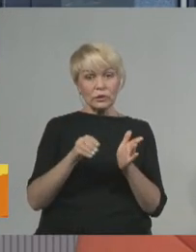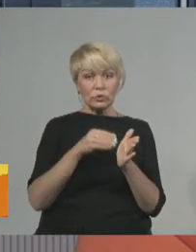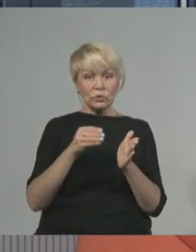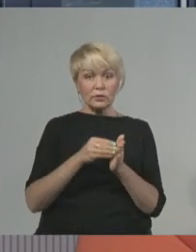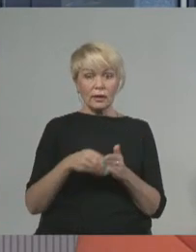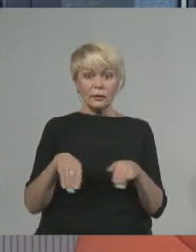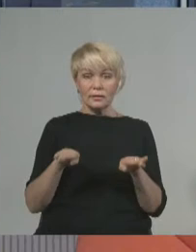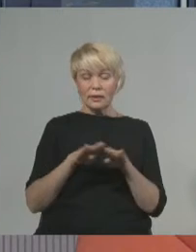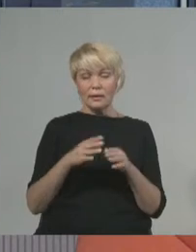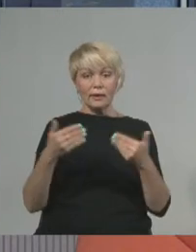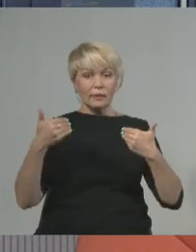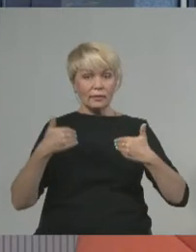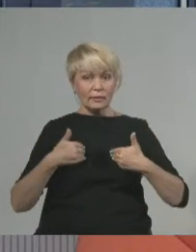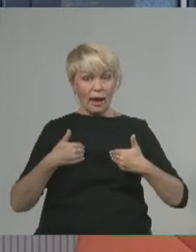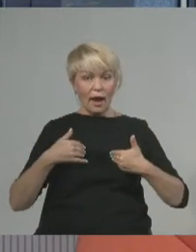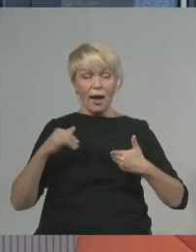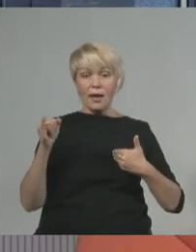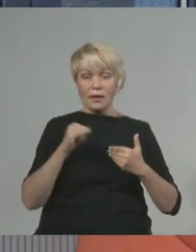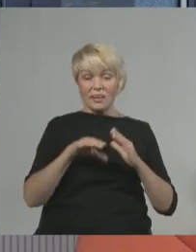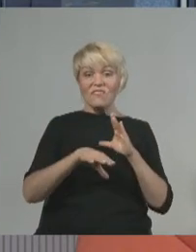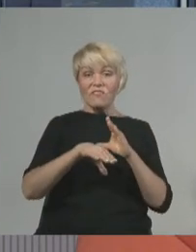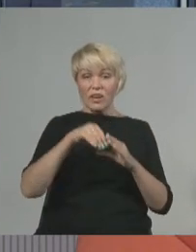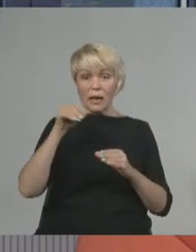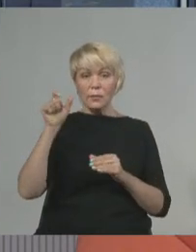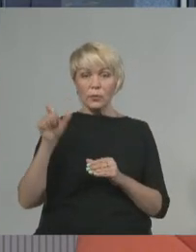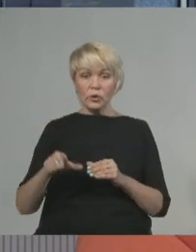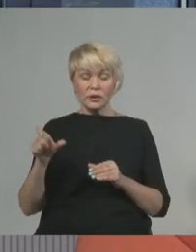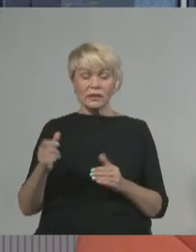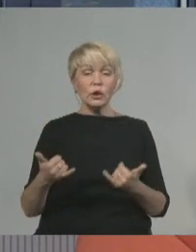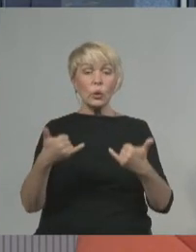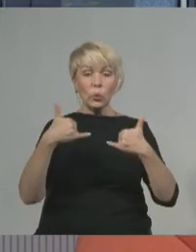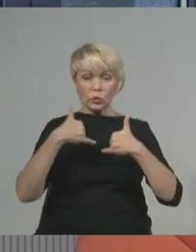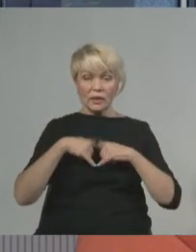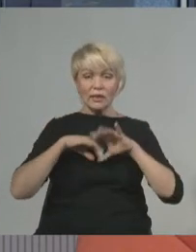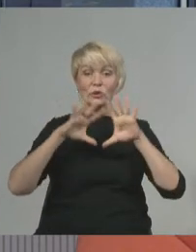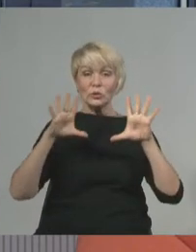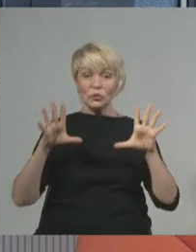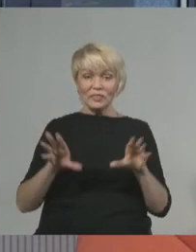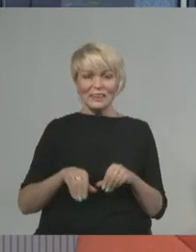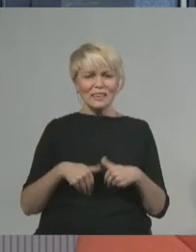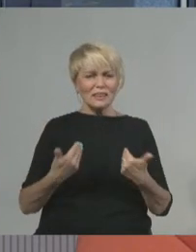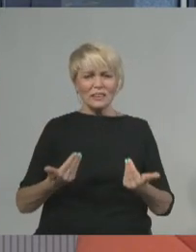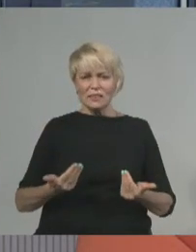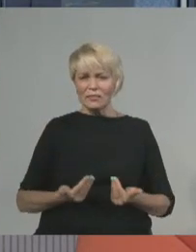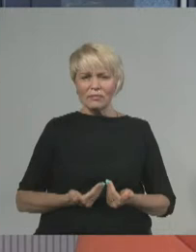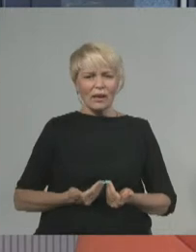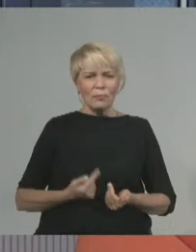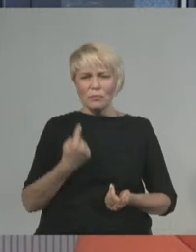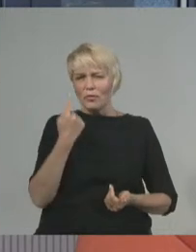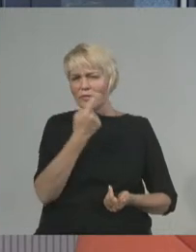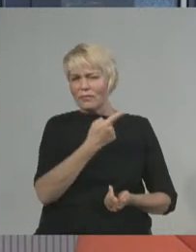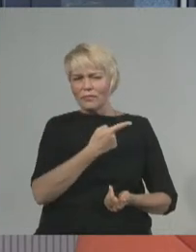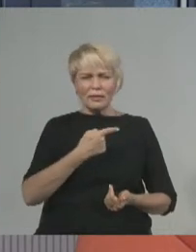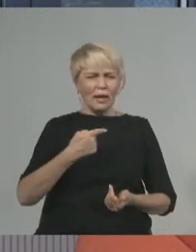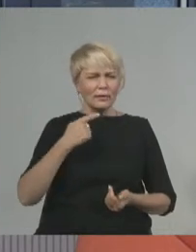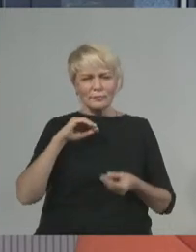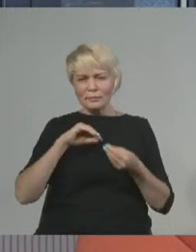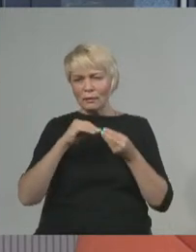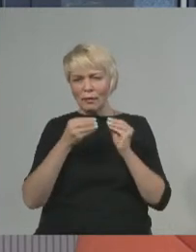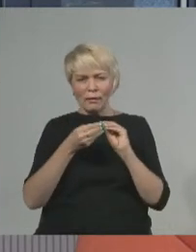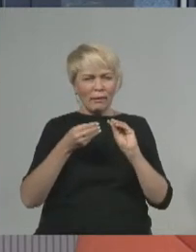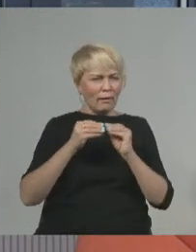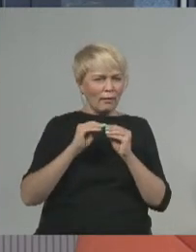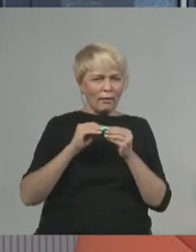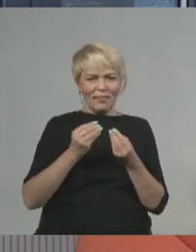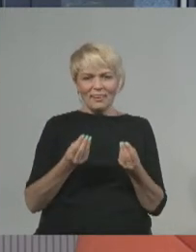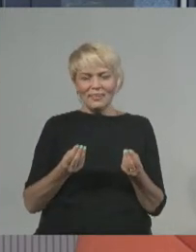of on social media we all inhabit our own little bubbles it's not easy for for the for